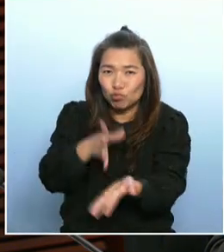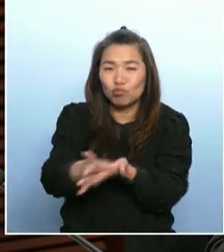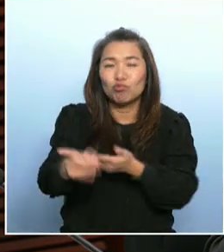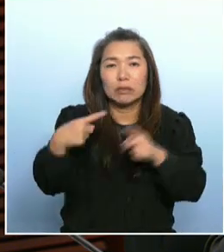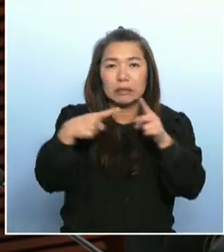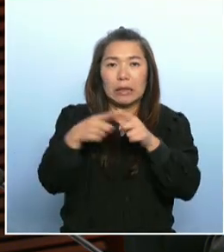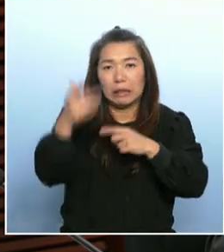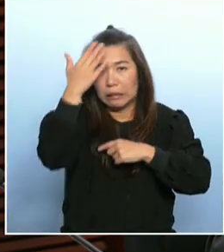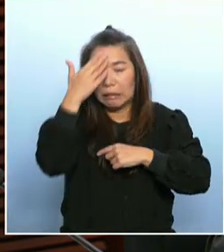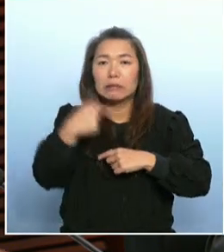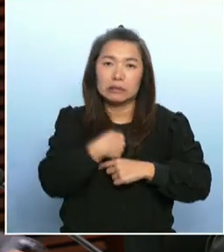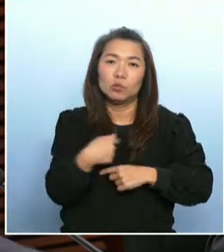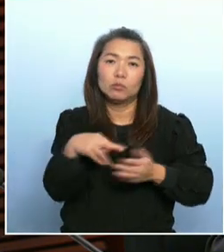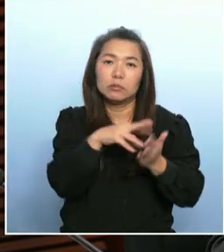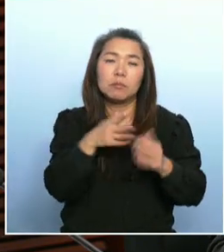We need